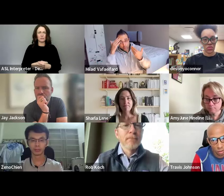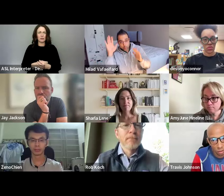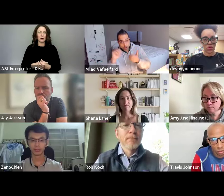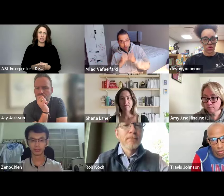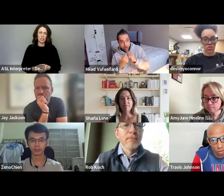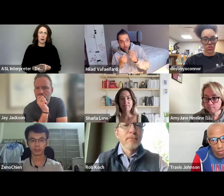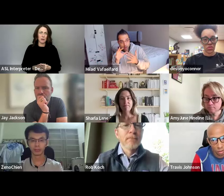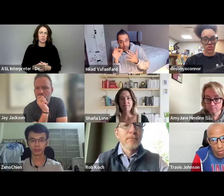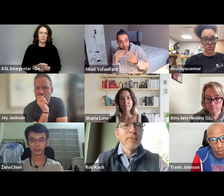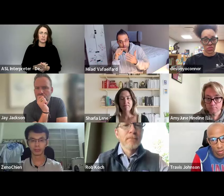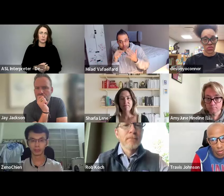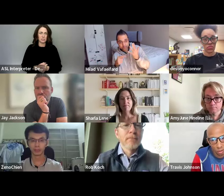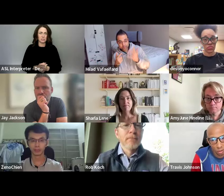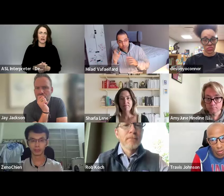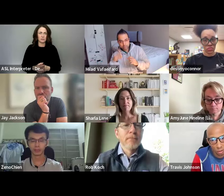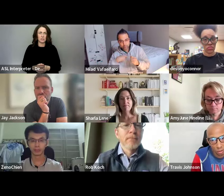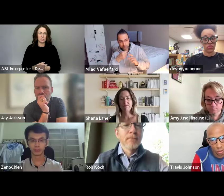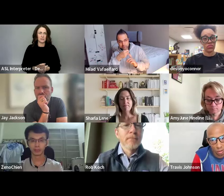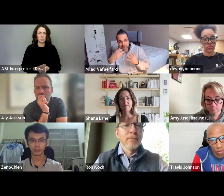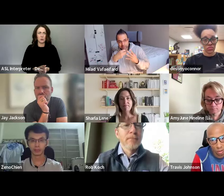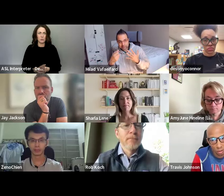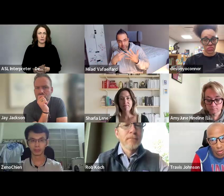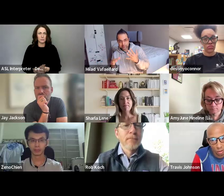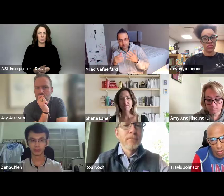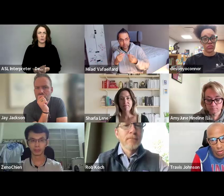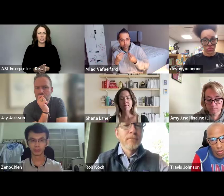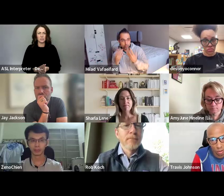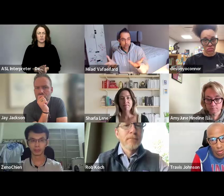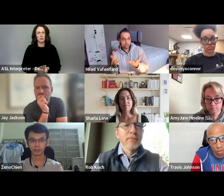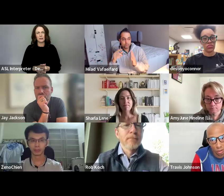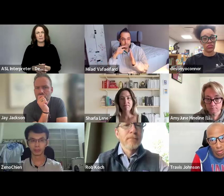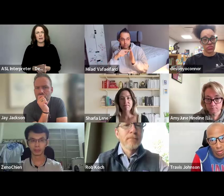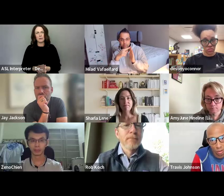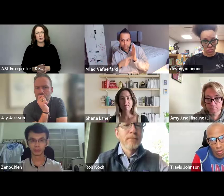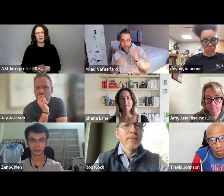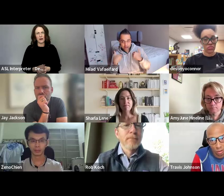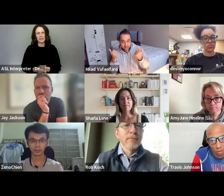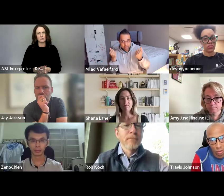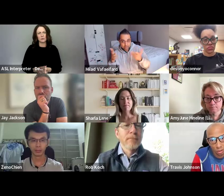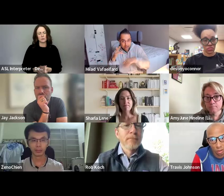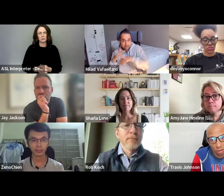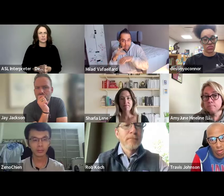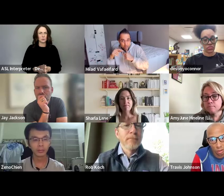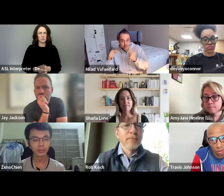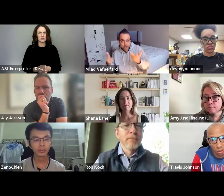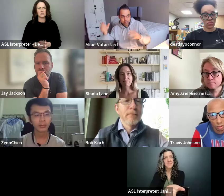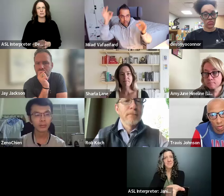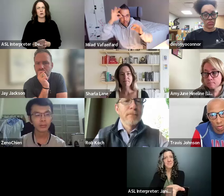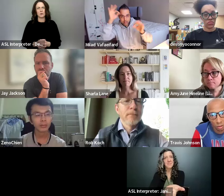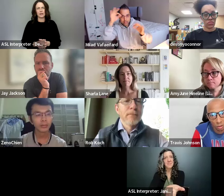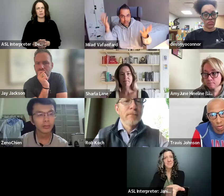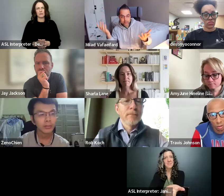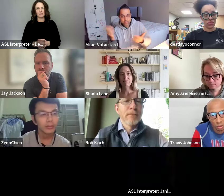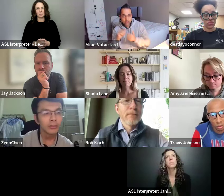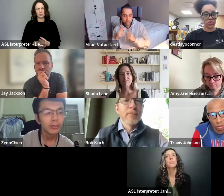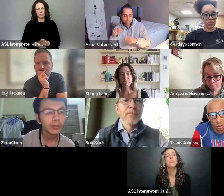There are cheap options. They just have to know them, so we need to maybe provide some of those resources so